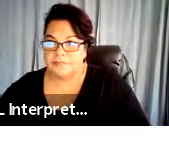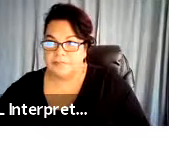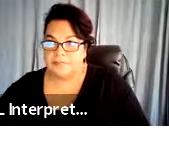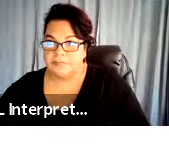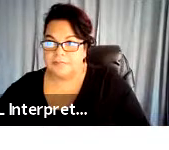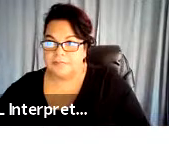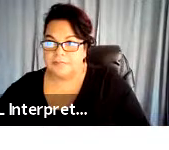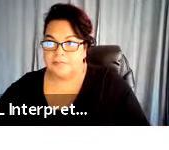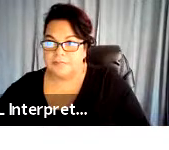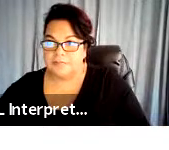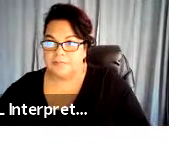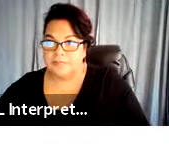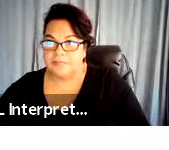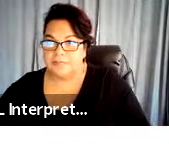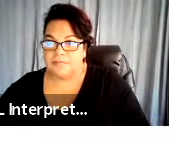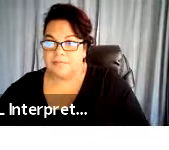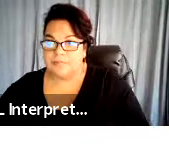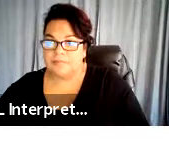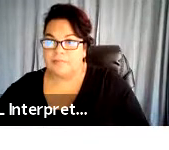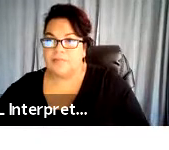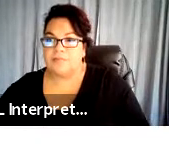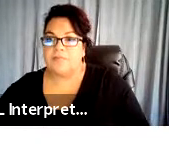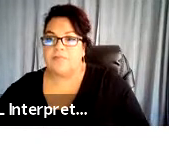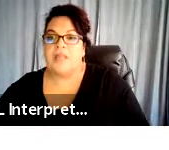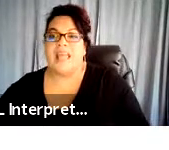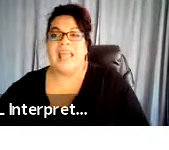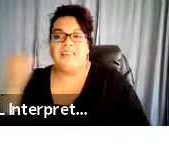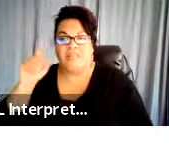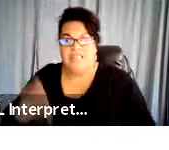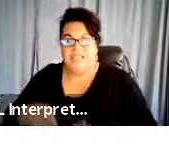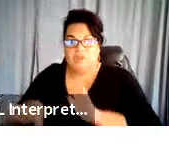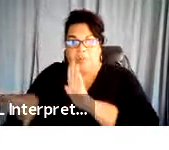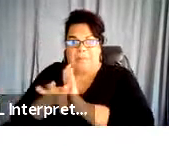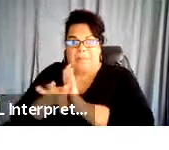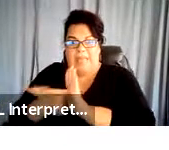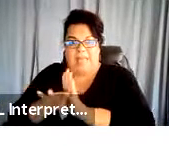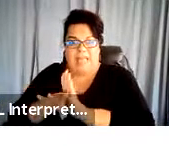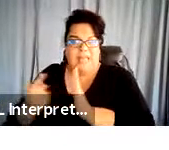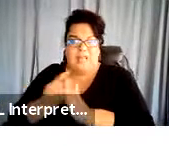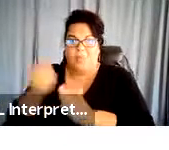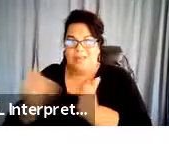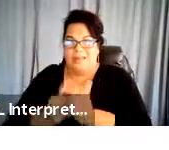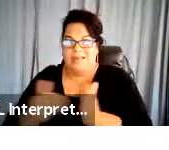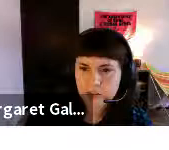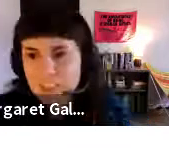presenter view, but if we need to repin anyone here, I just want to make sure that gets done.